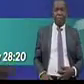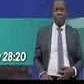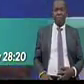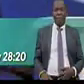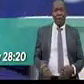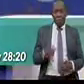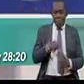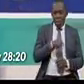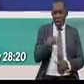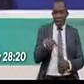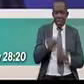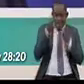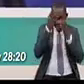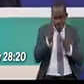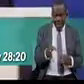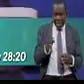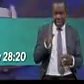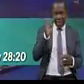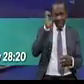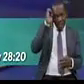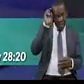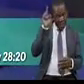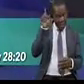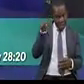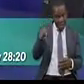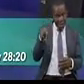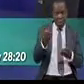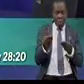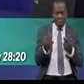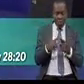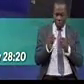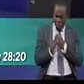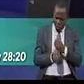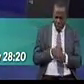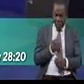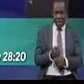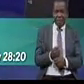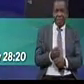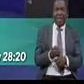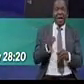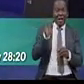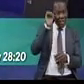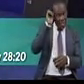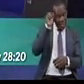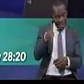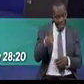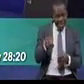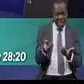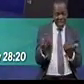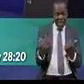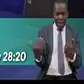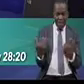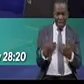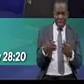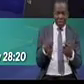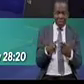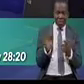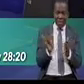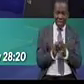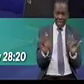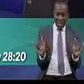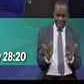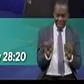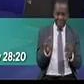God. And he comes to that same place that takes faith. And go tell